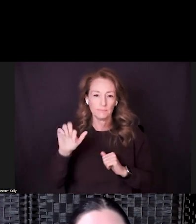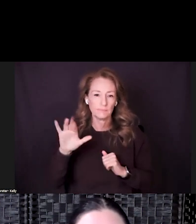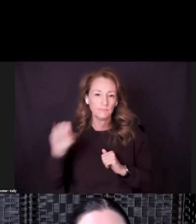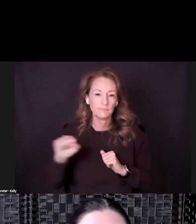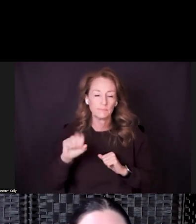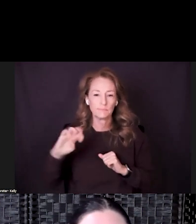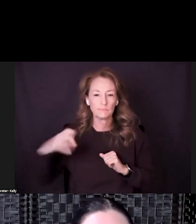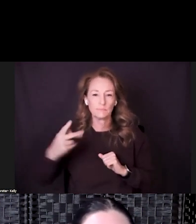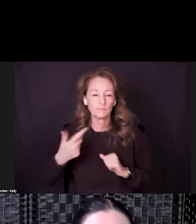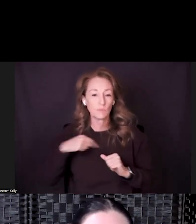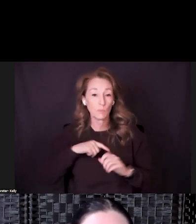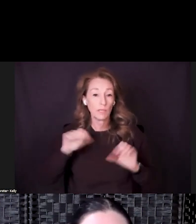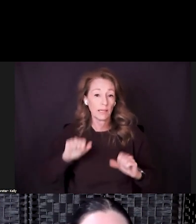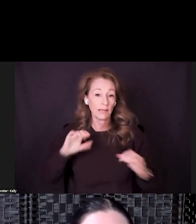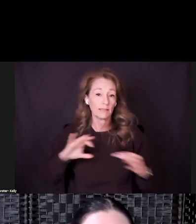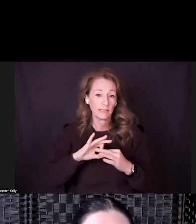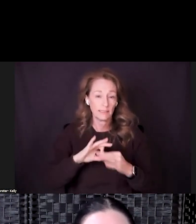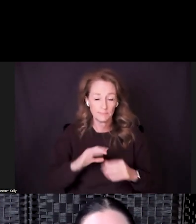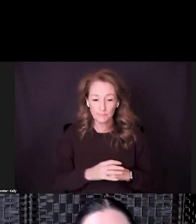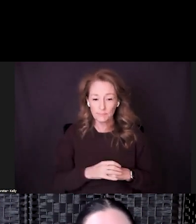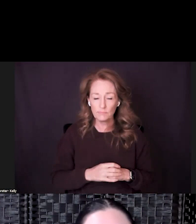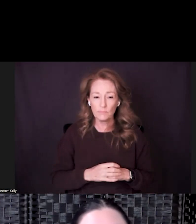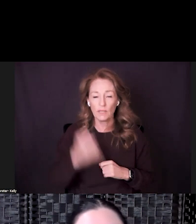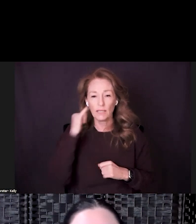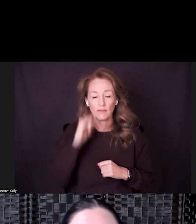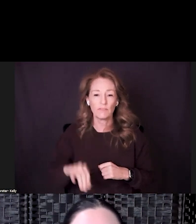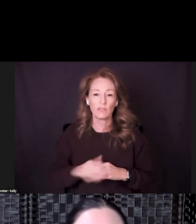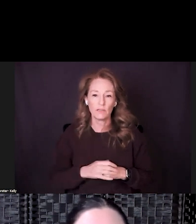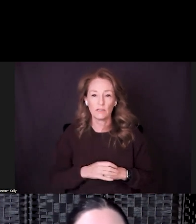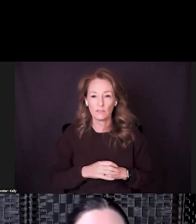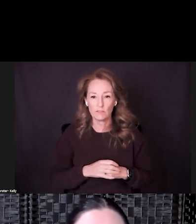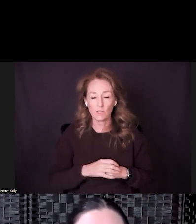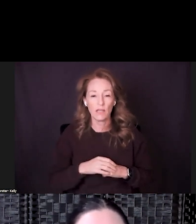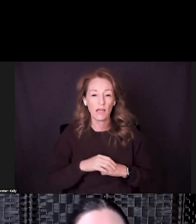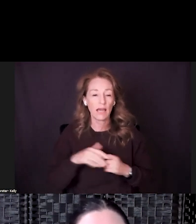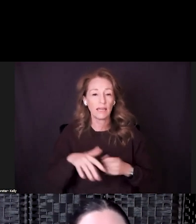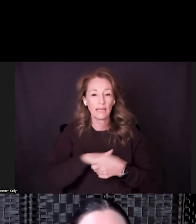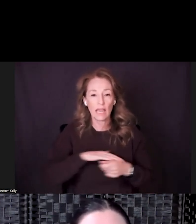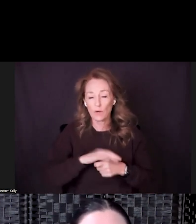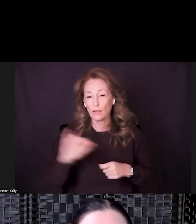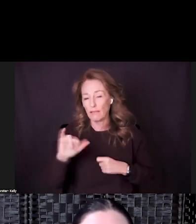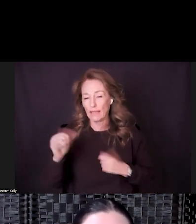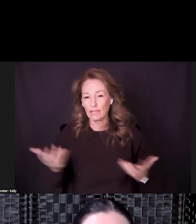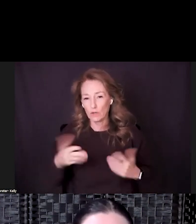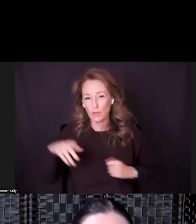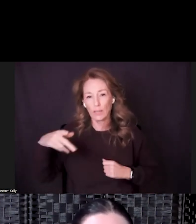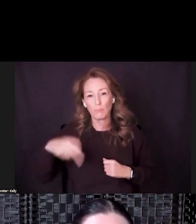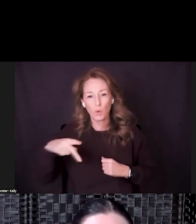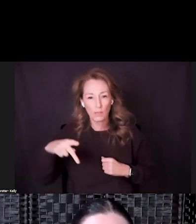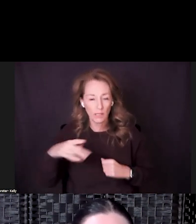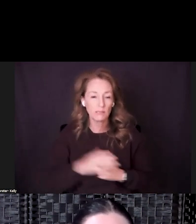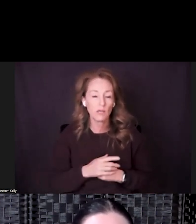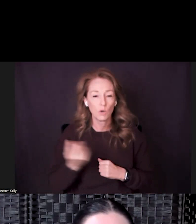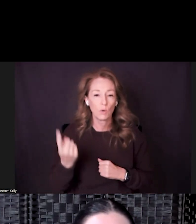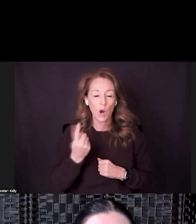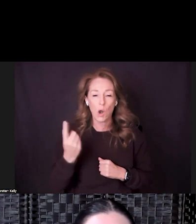connect you. If there is an IHS serving area like us at the Northwest Portland Area Indian Health Board, we're always happy to be that